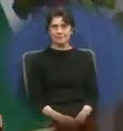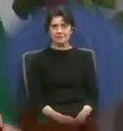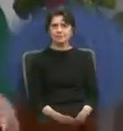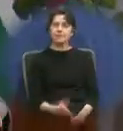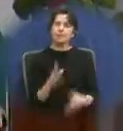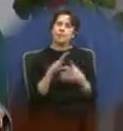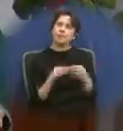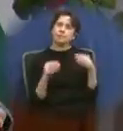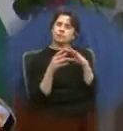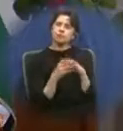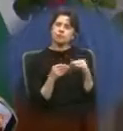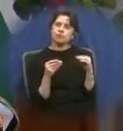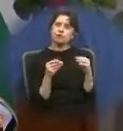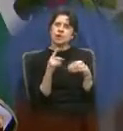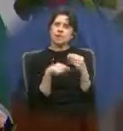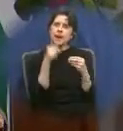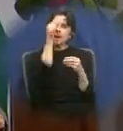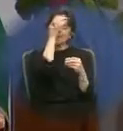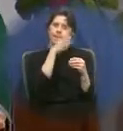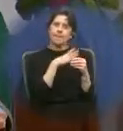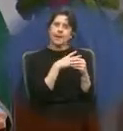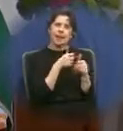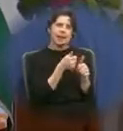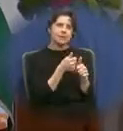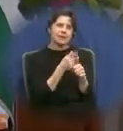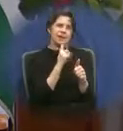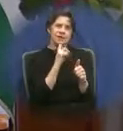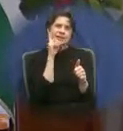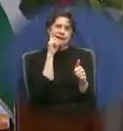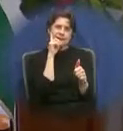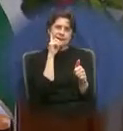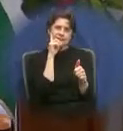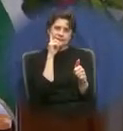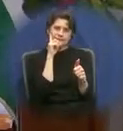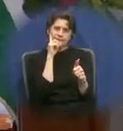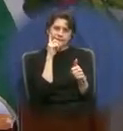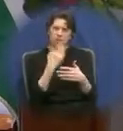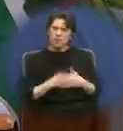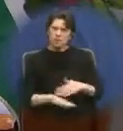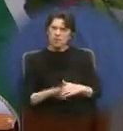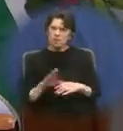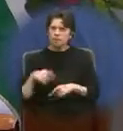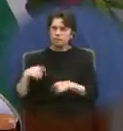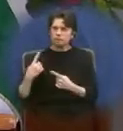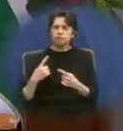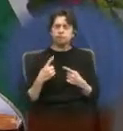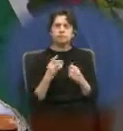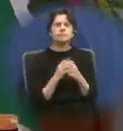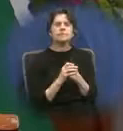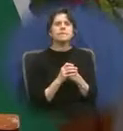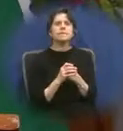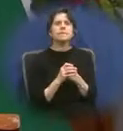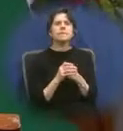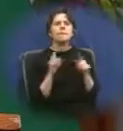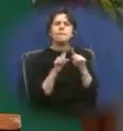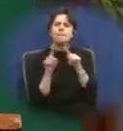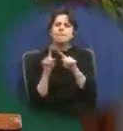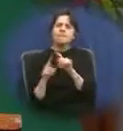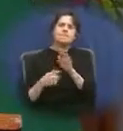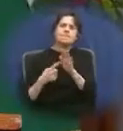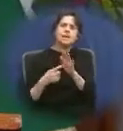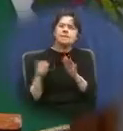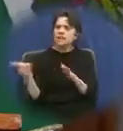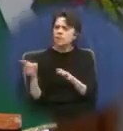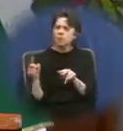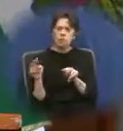There's a story told about a man who was deaf from birth. And different times he would watch